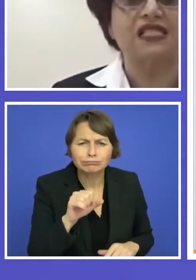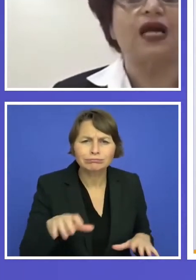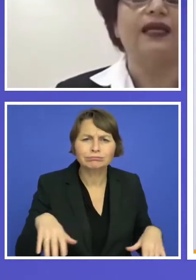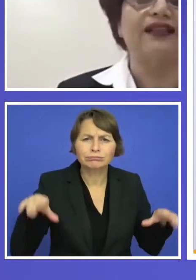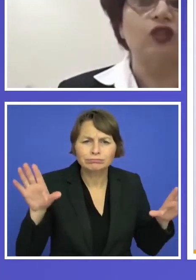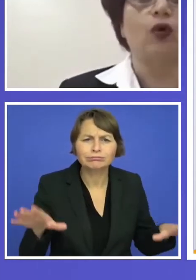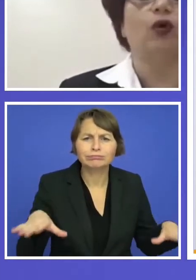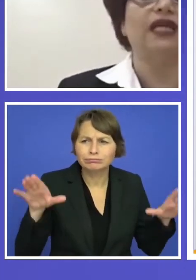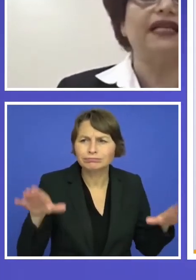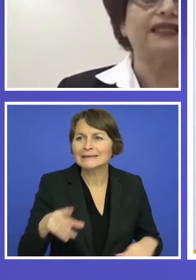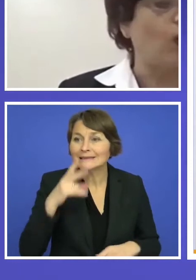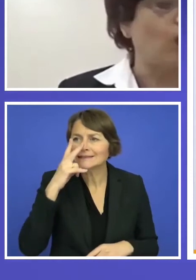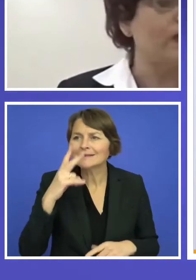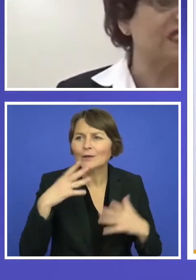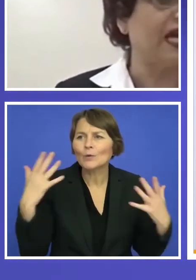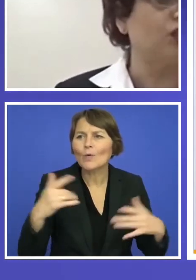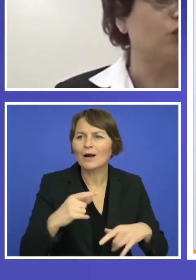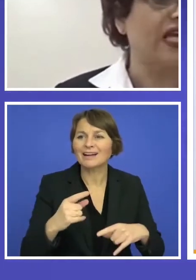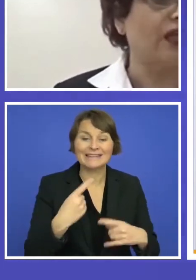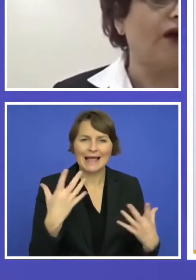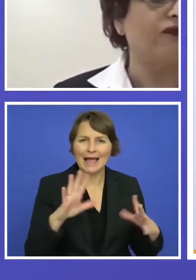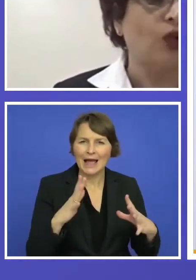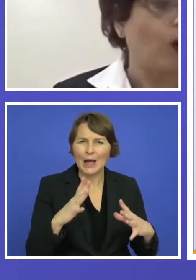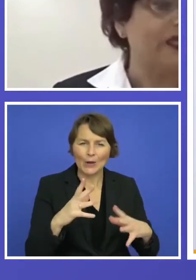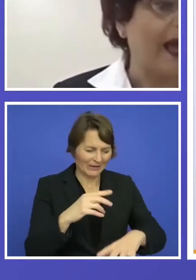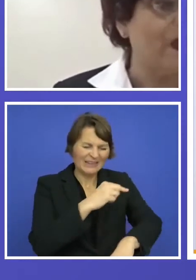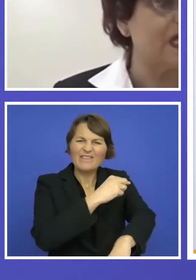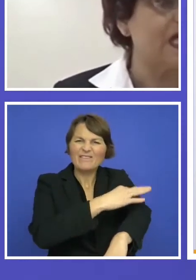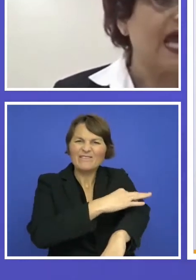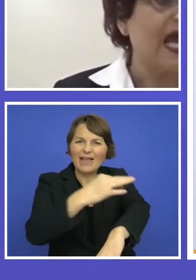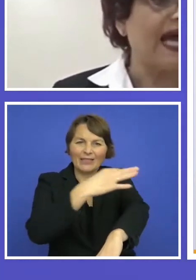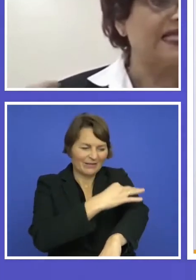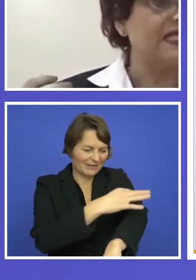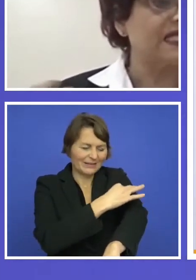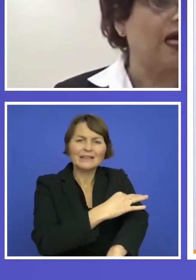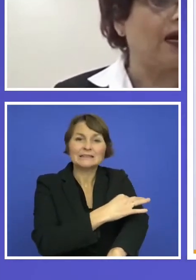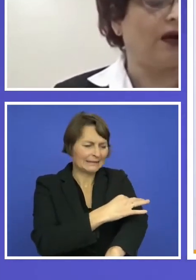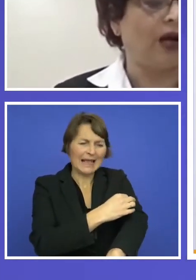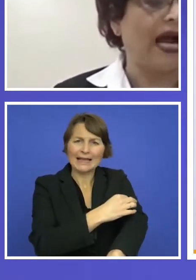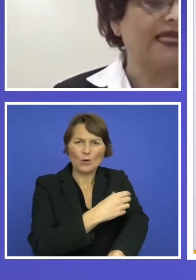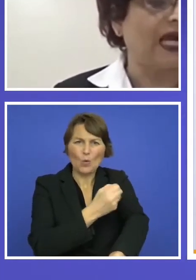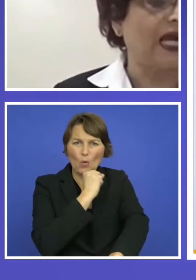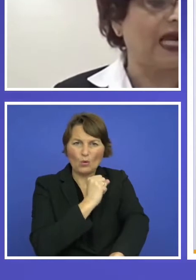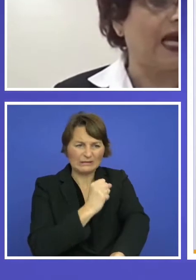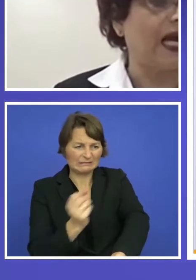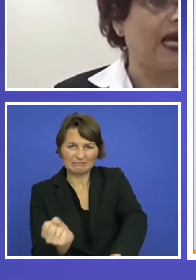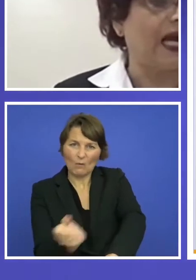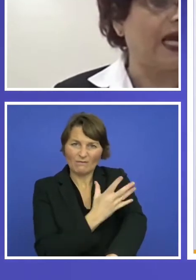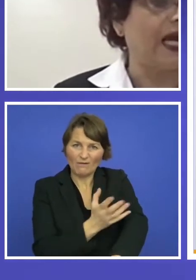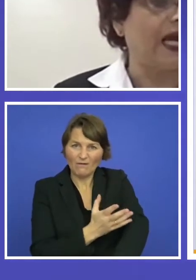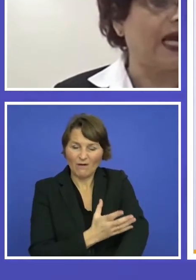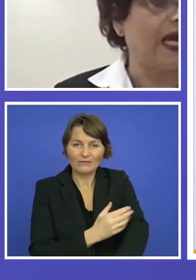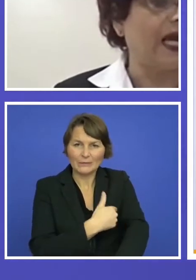always try at the order, and I always try to shed off the old habits. And